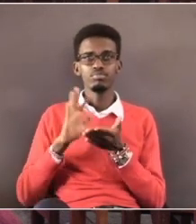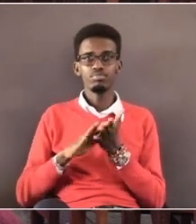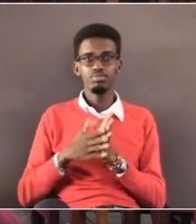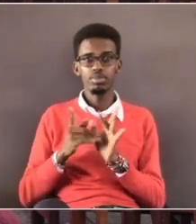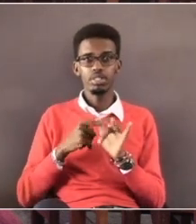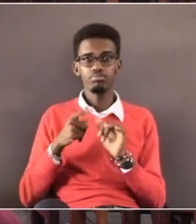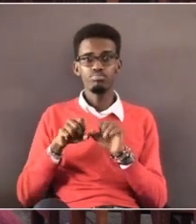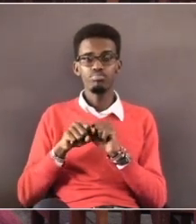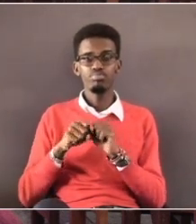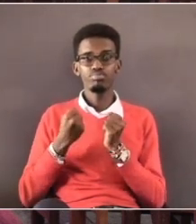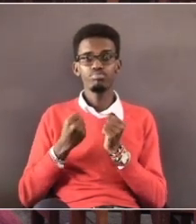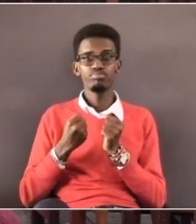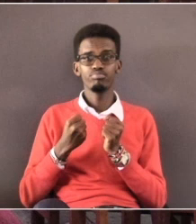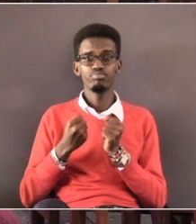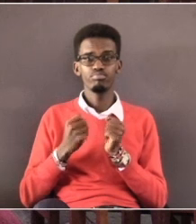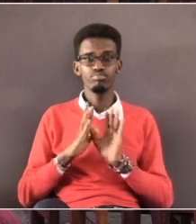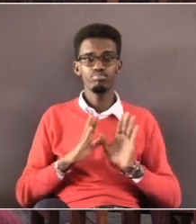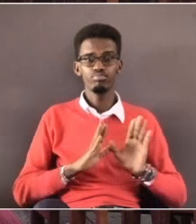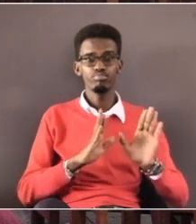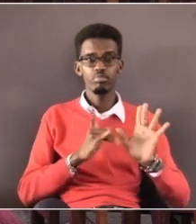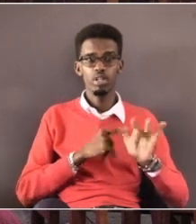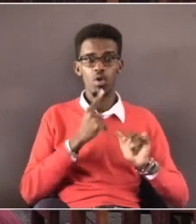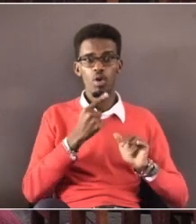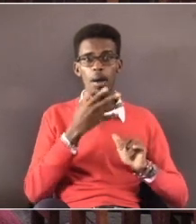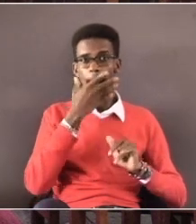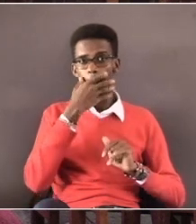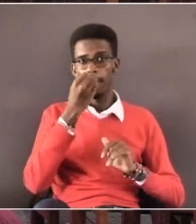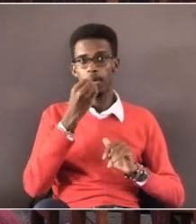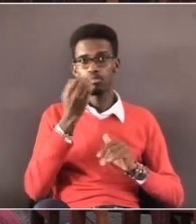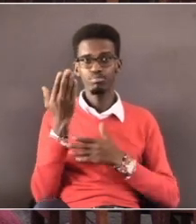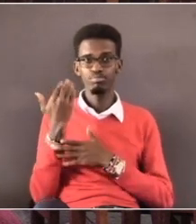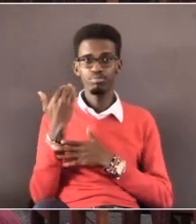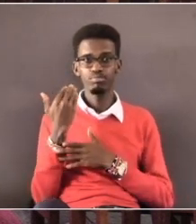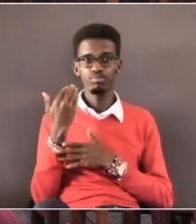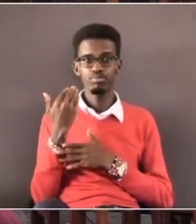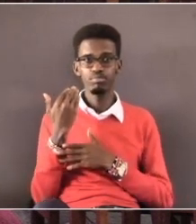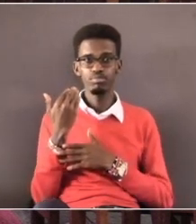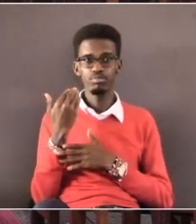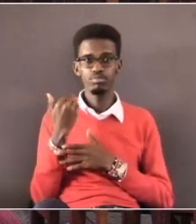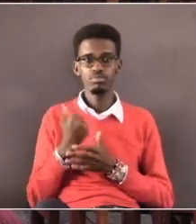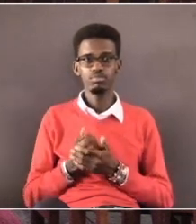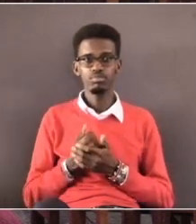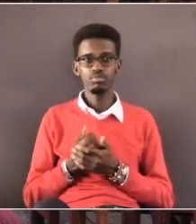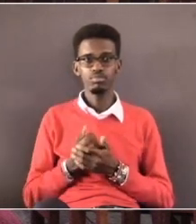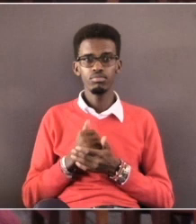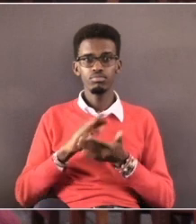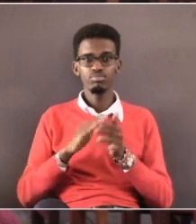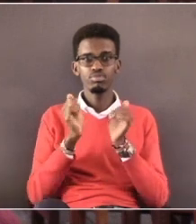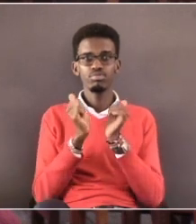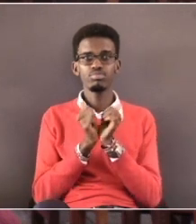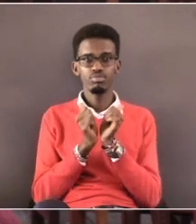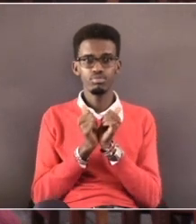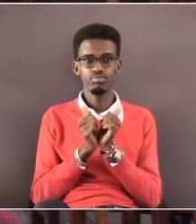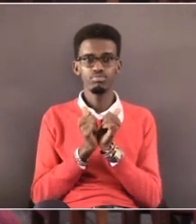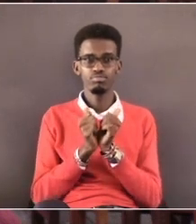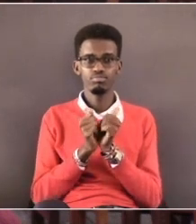you're breaking away. It could be like one of my favorite episodes, was it episodes or whatever series, Prison Break. You